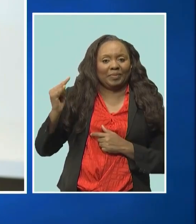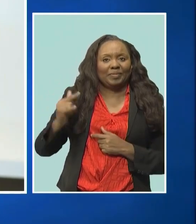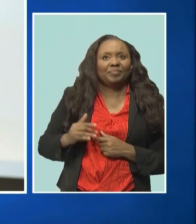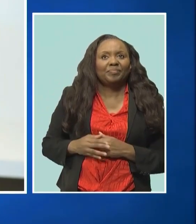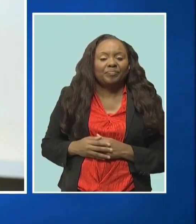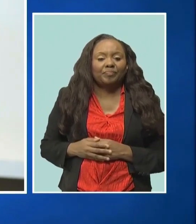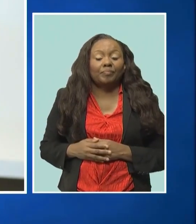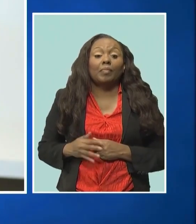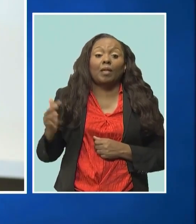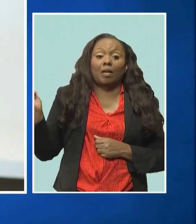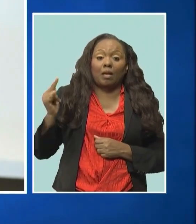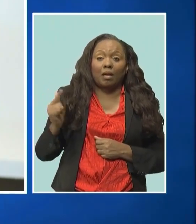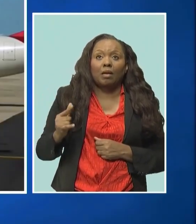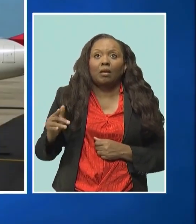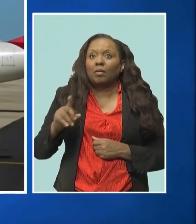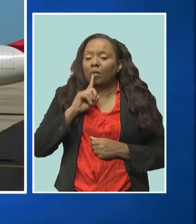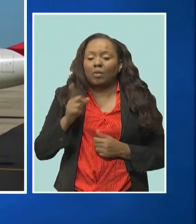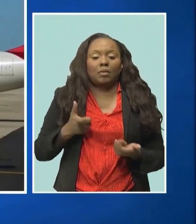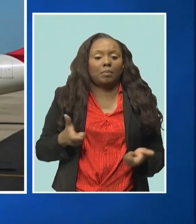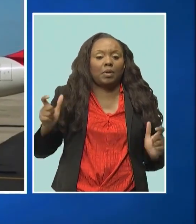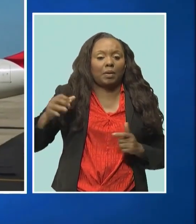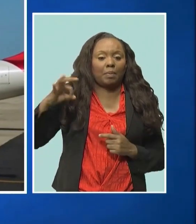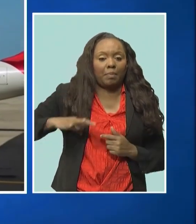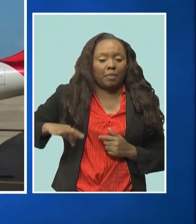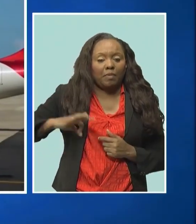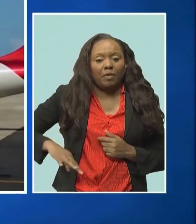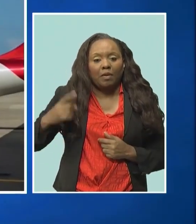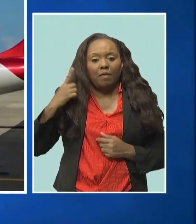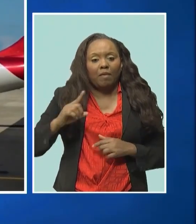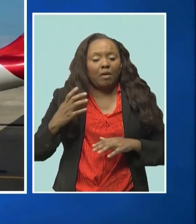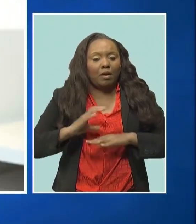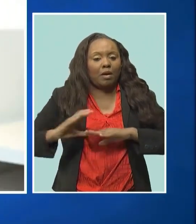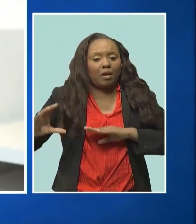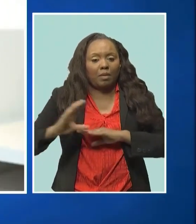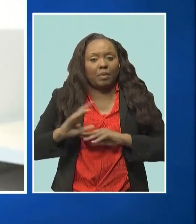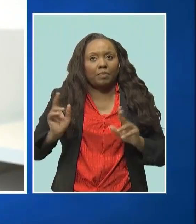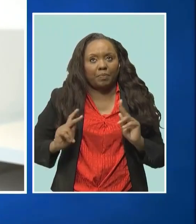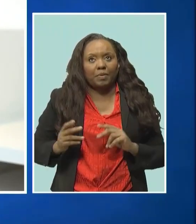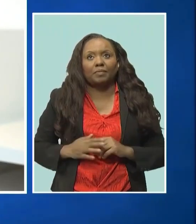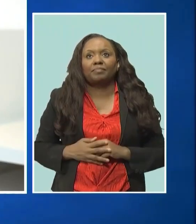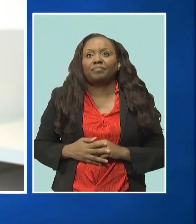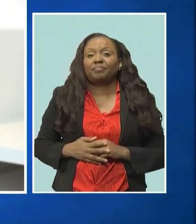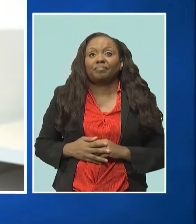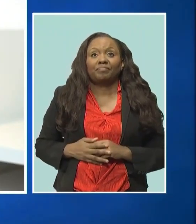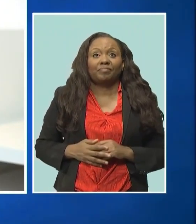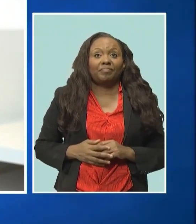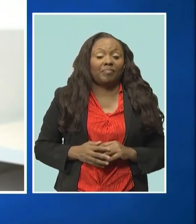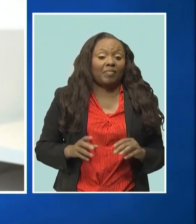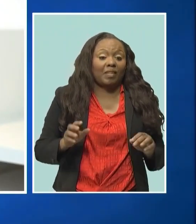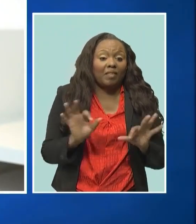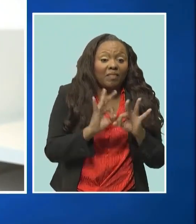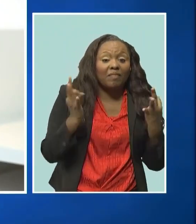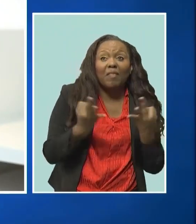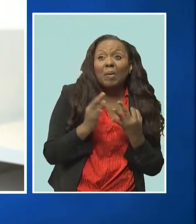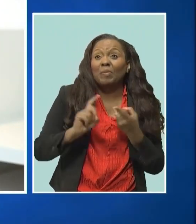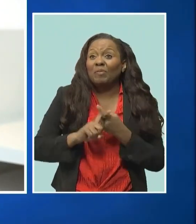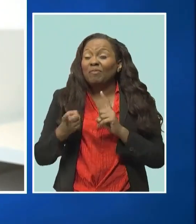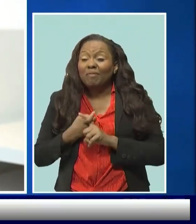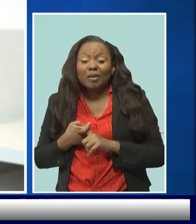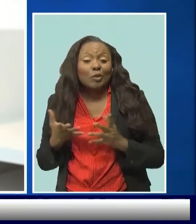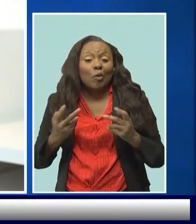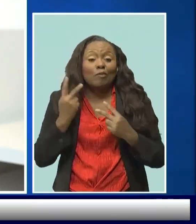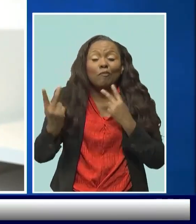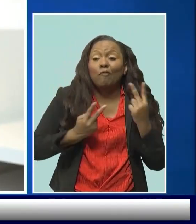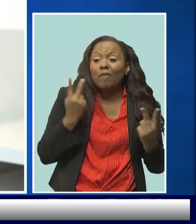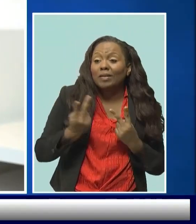the flights will be a massive benefit to Caribbean people. From family and friends who want to go and see family that they've not